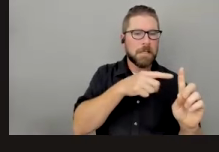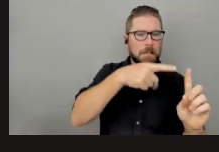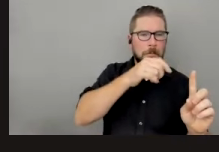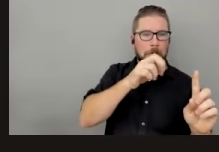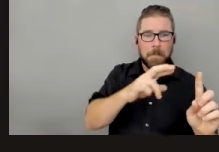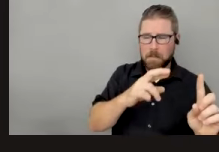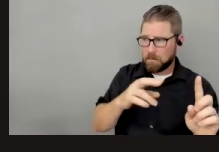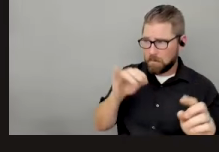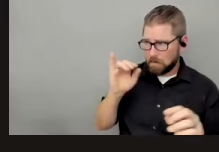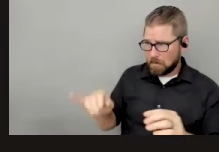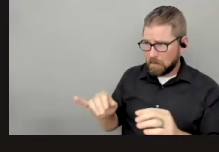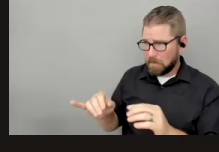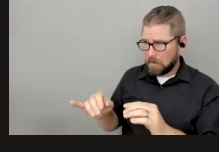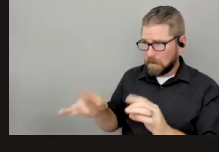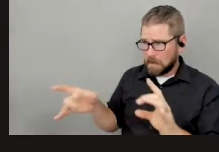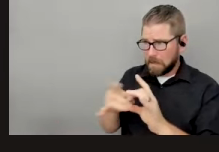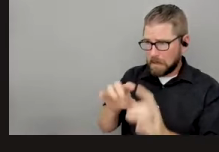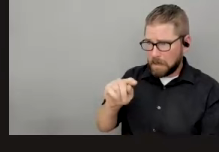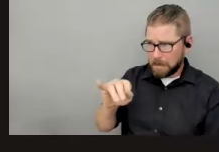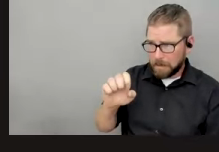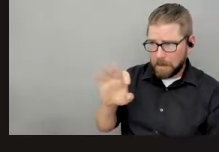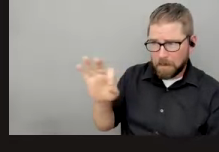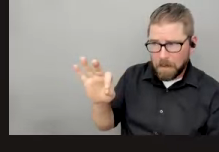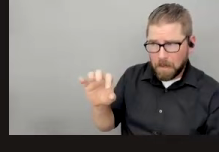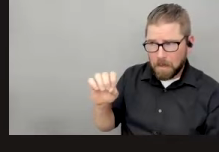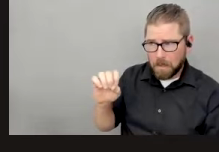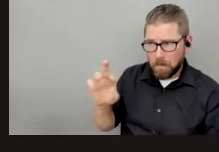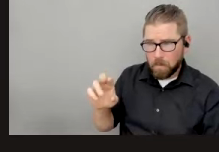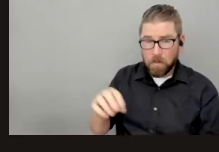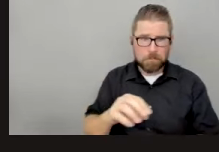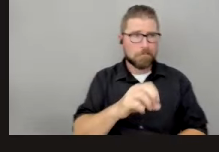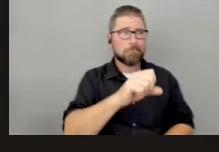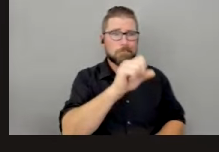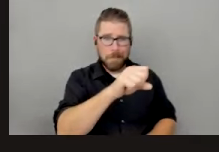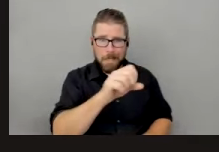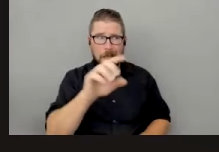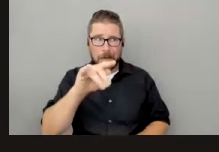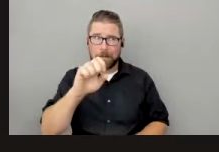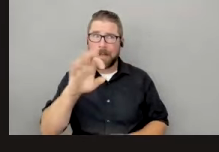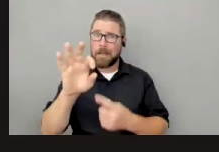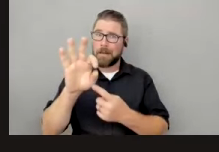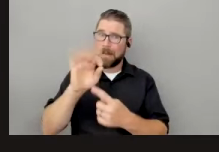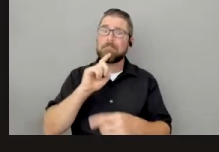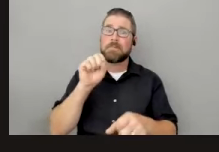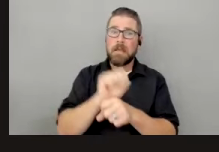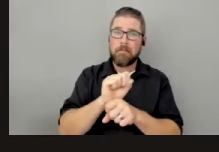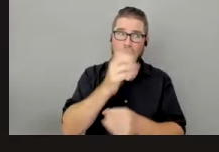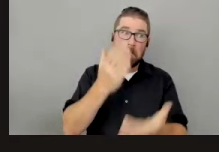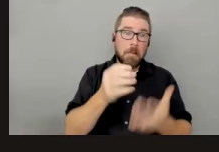a FEHA? It is Title IX. Whether it's something else, I don't know, but it's Title IX because the student's